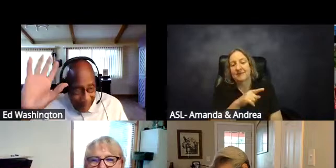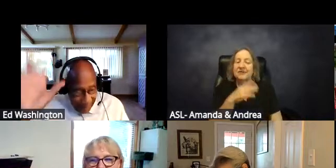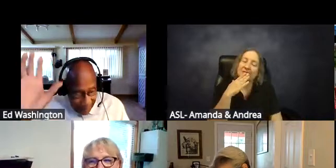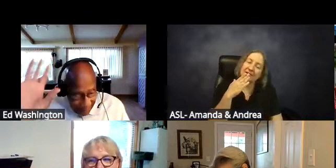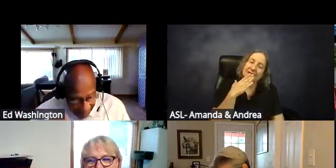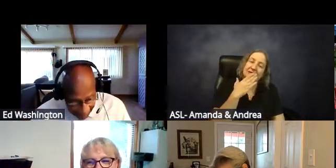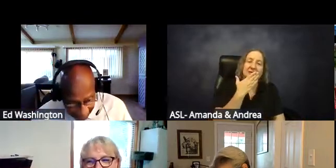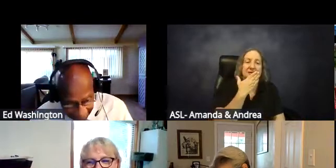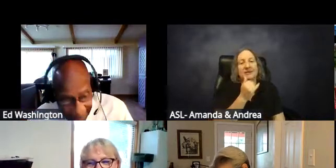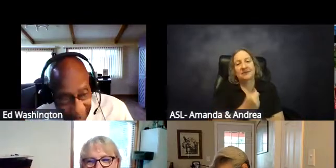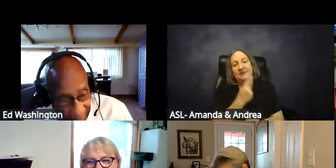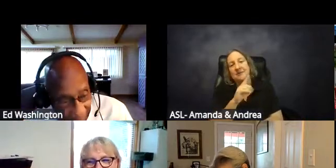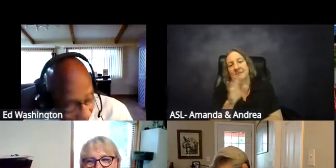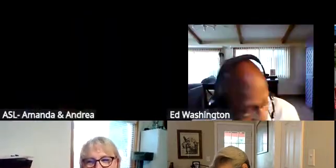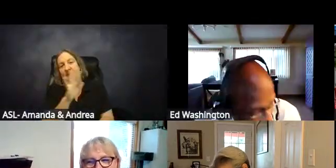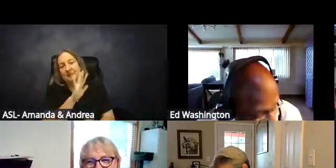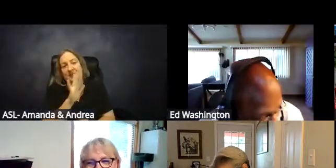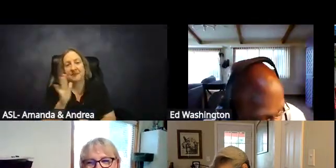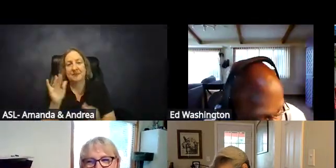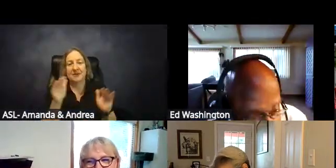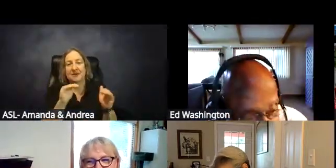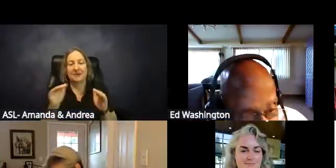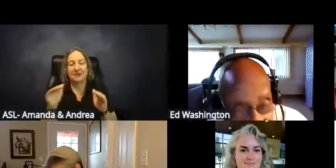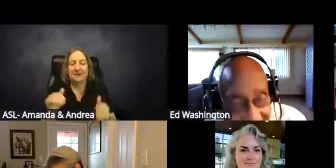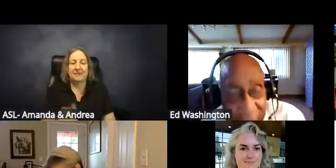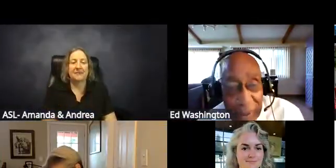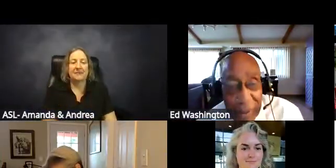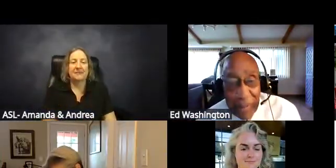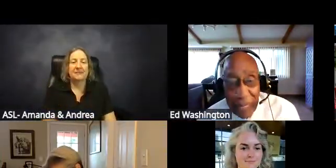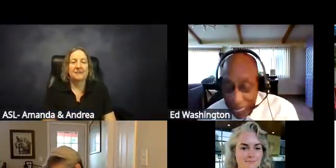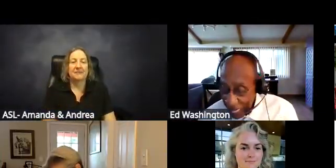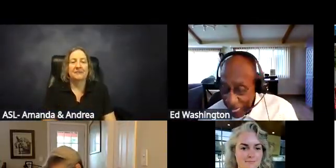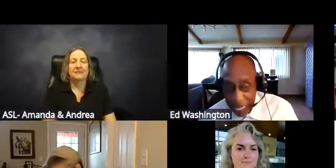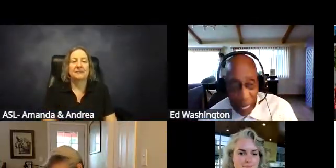everybody. Bye-bye.